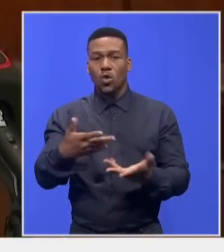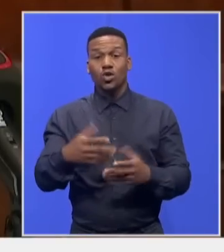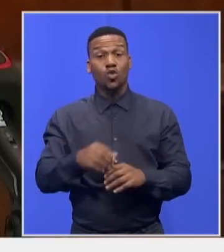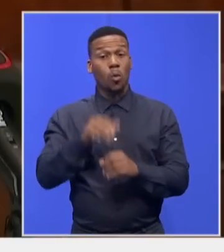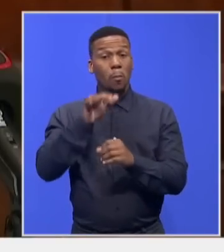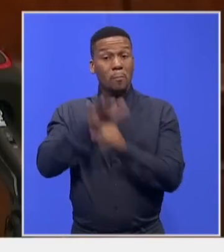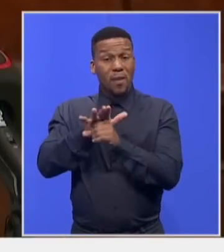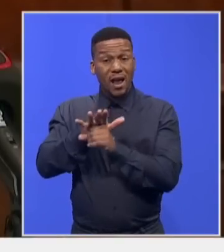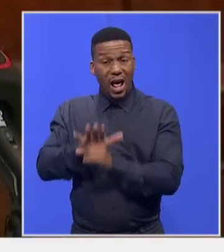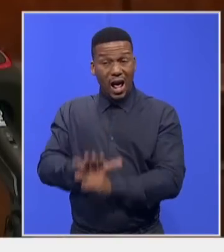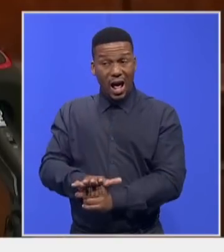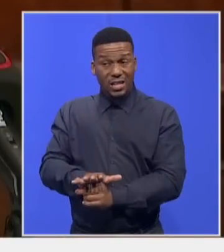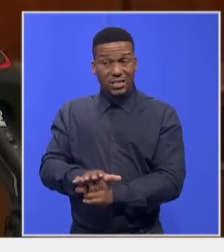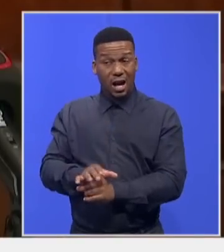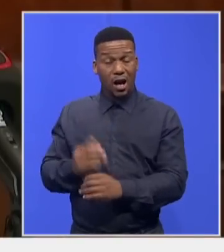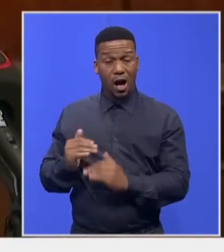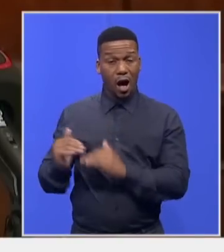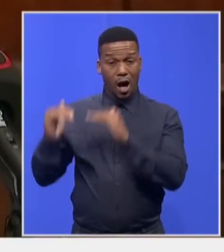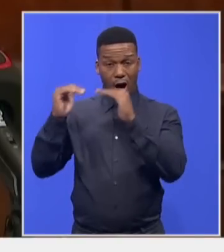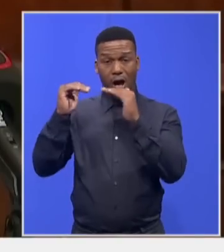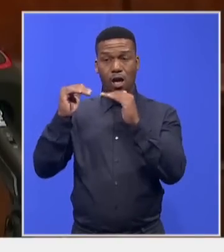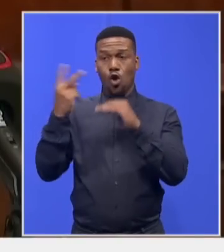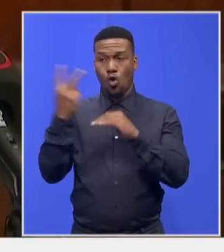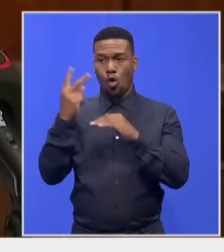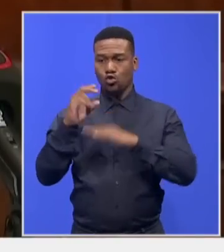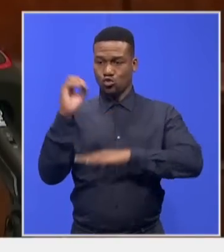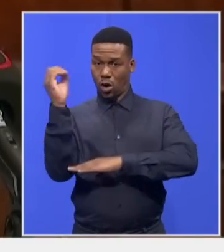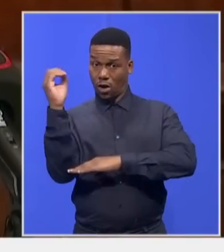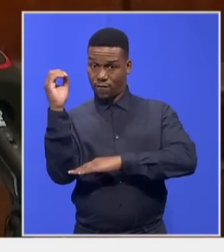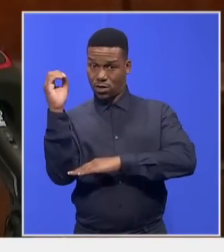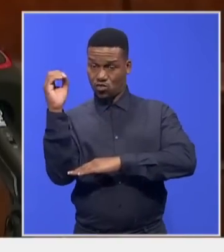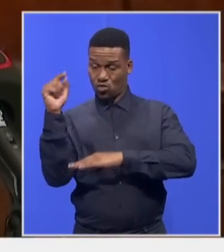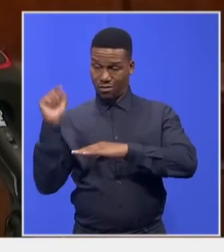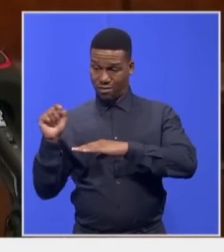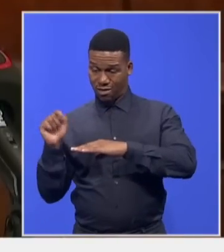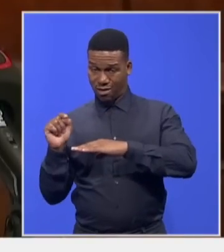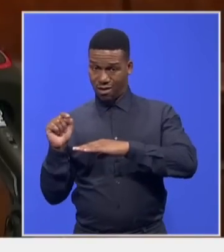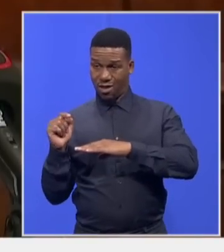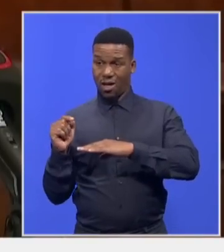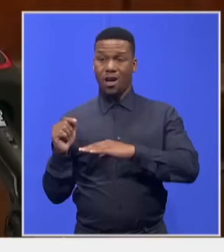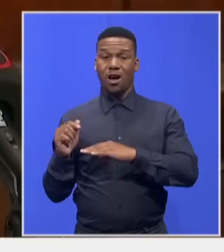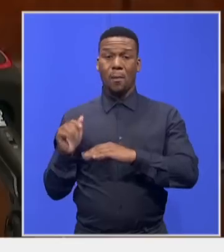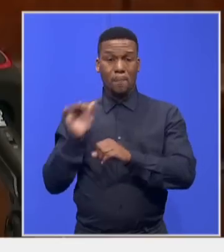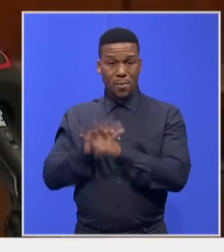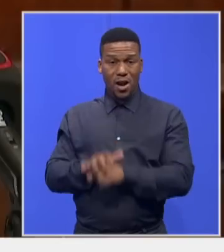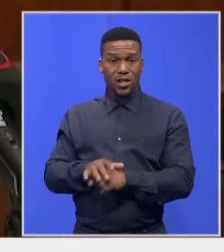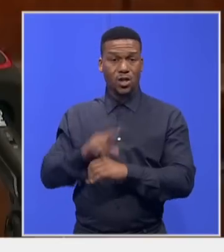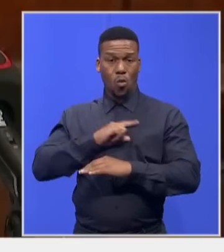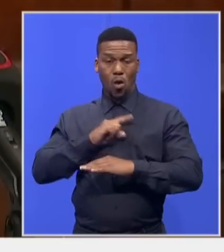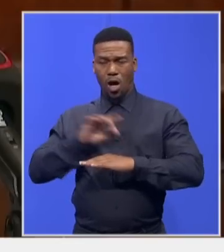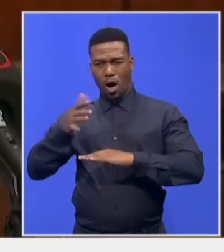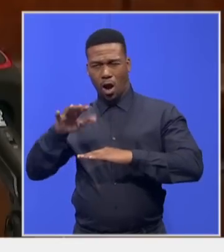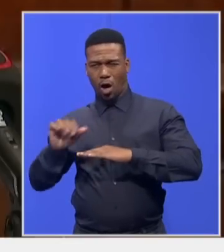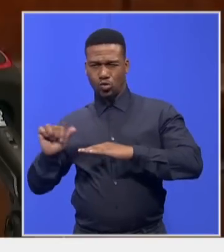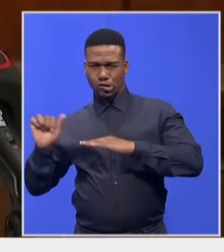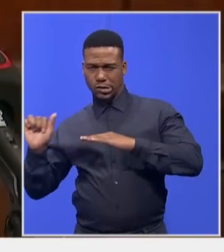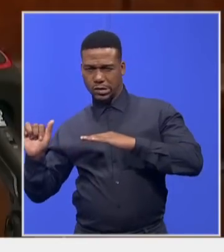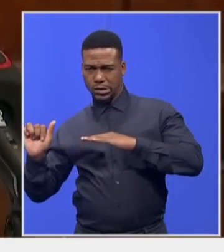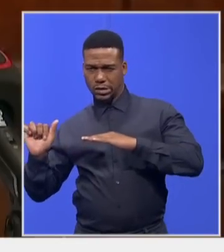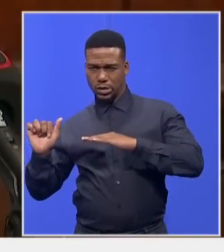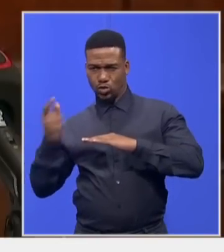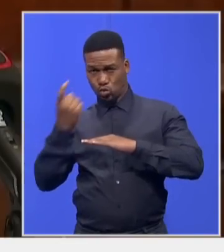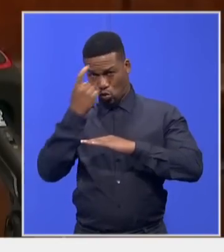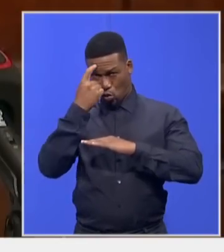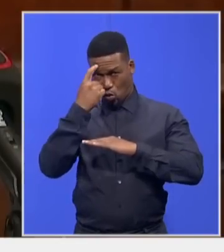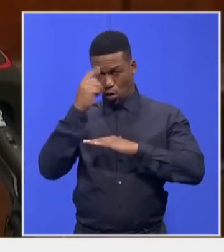also the afternoon peak. And we're experiencing the afternoon peak really between around 6 and 8 o'clock in the